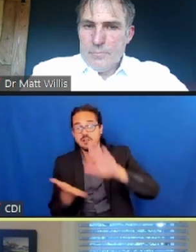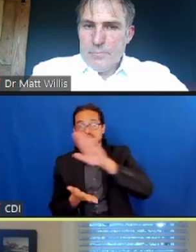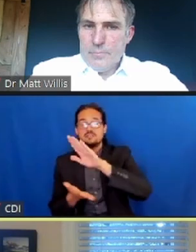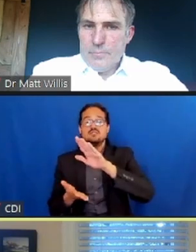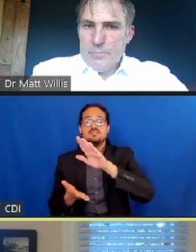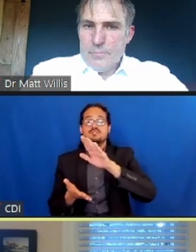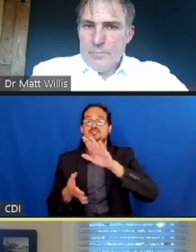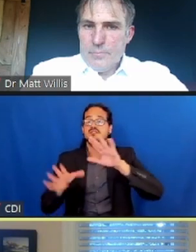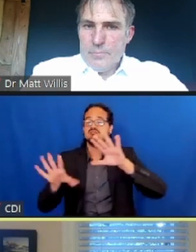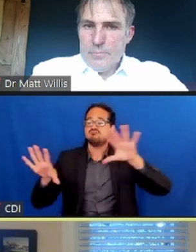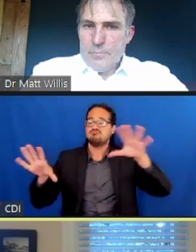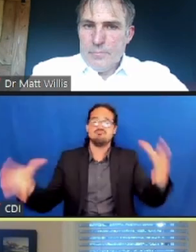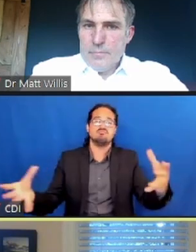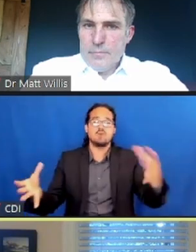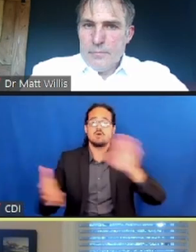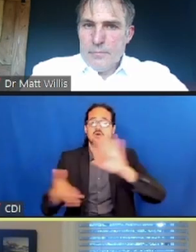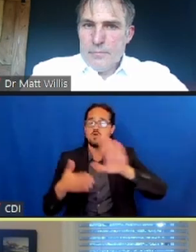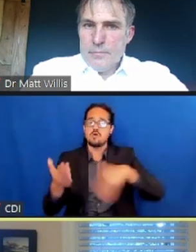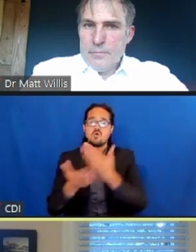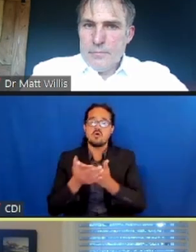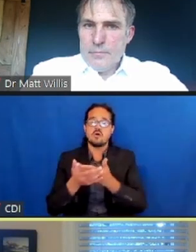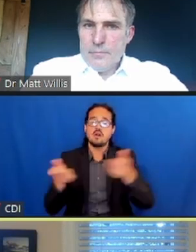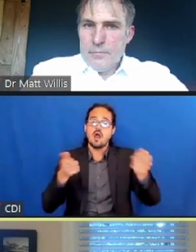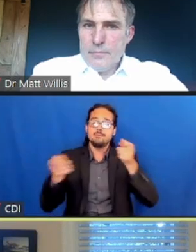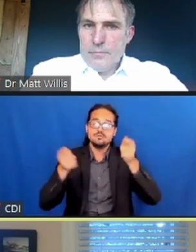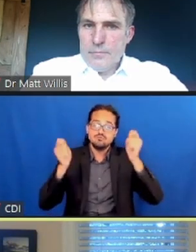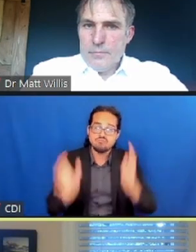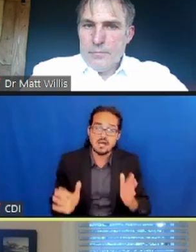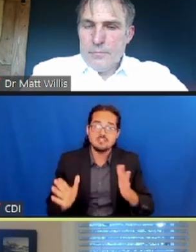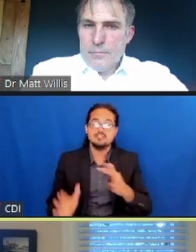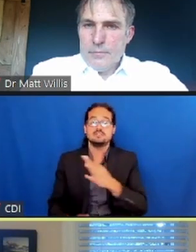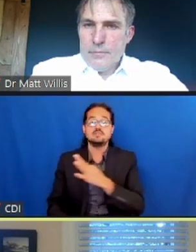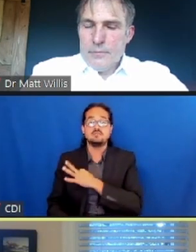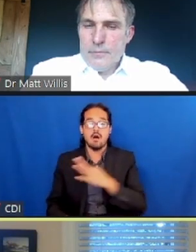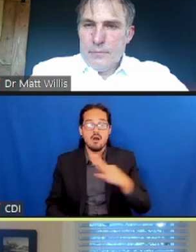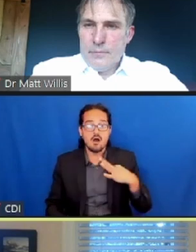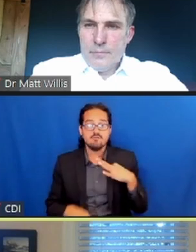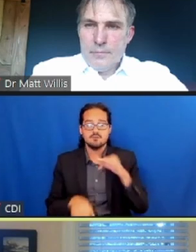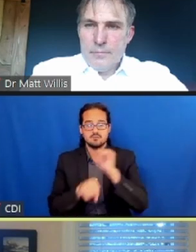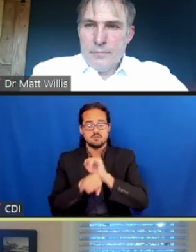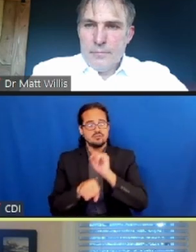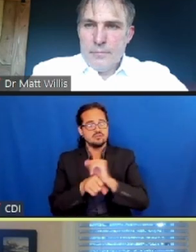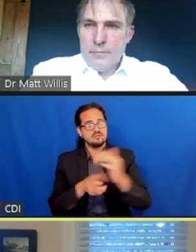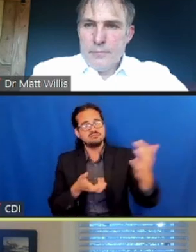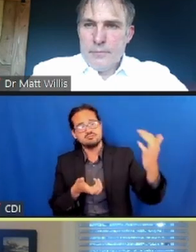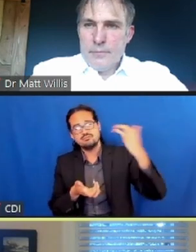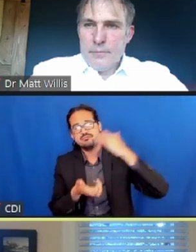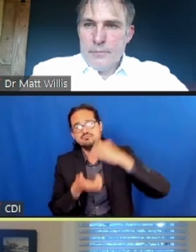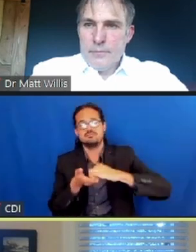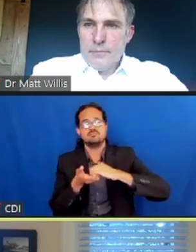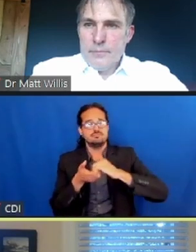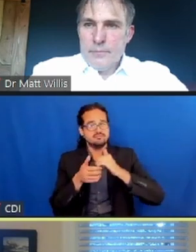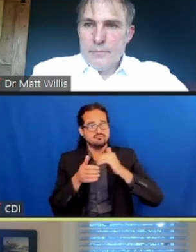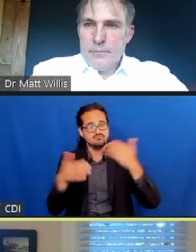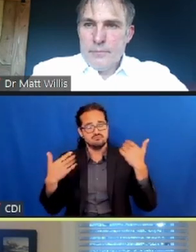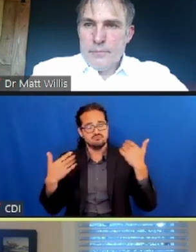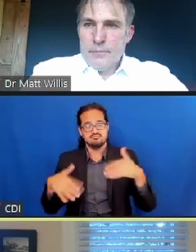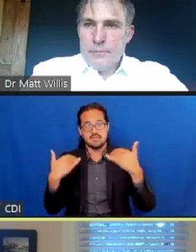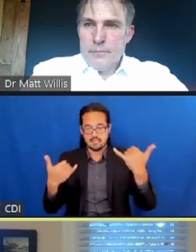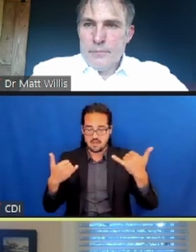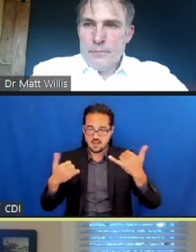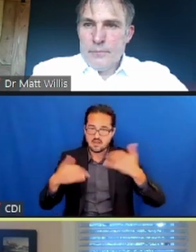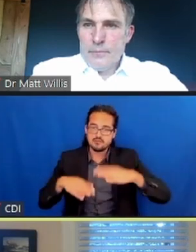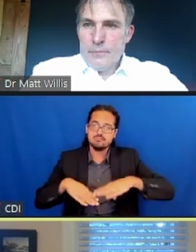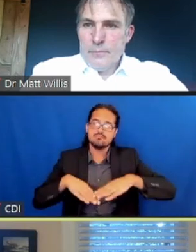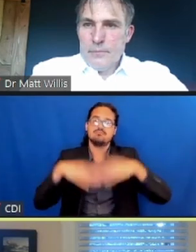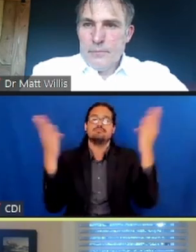open. And we have achieved something that most other counties and many other states have not achieved, is that we approached almost 3